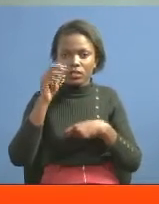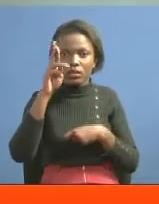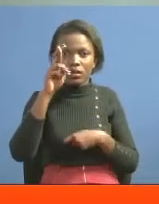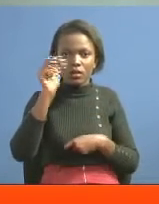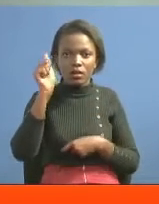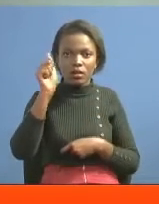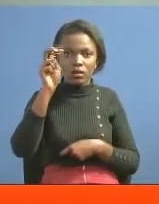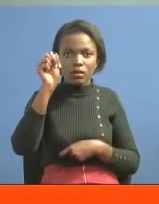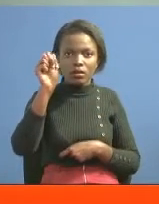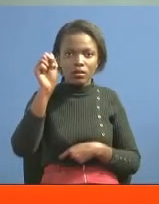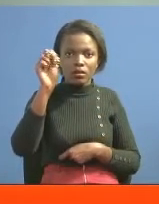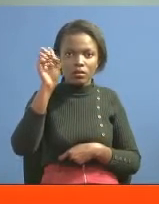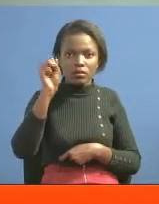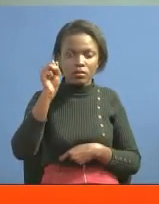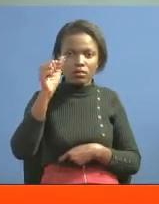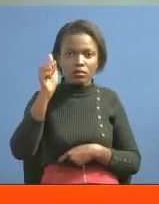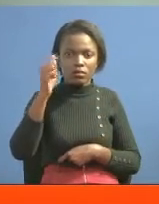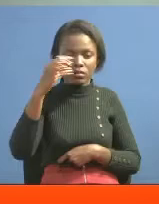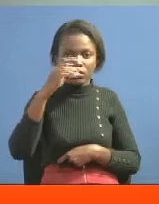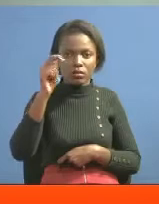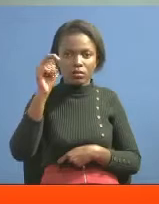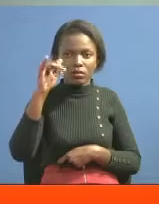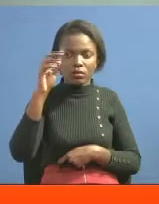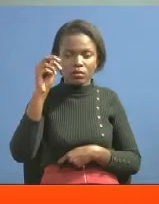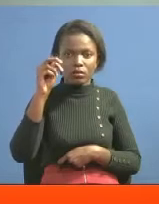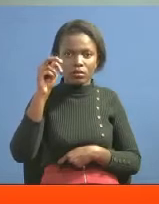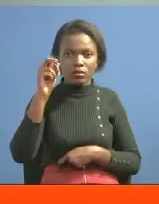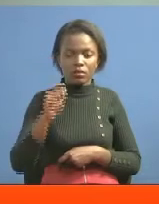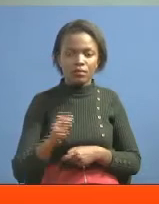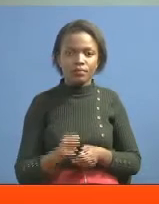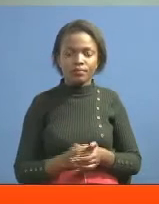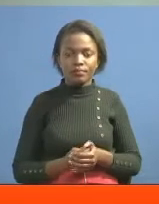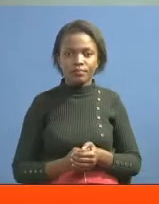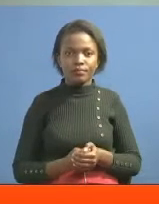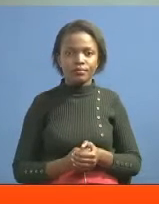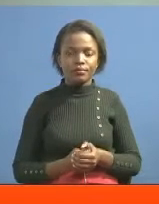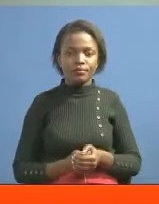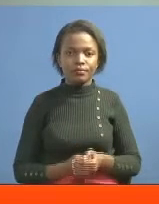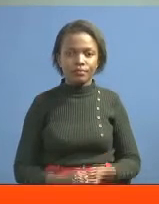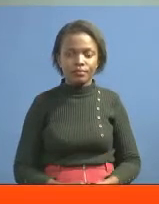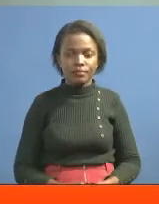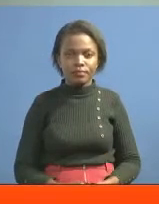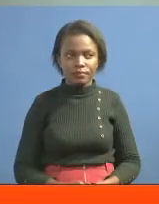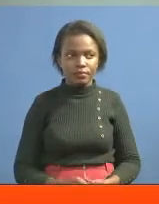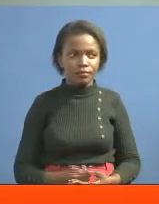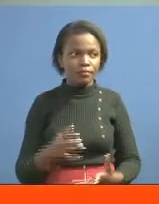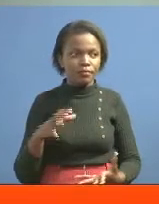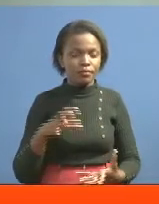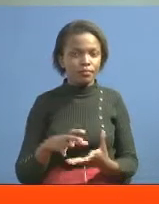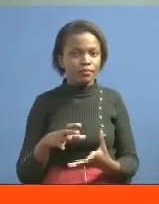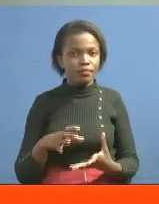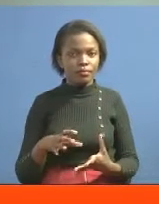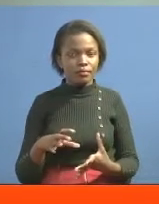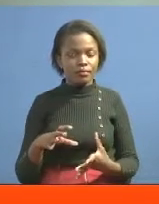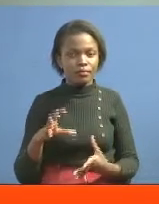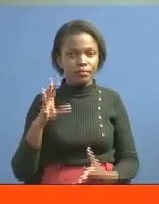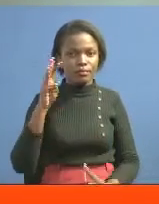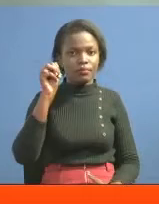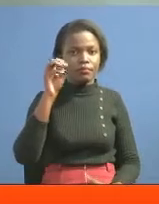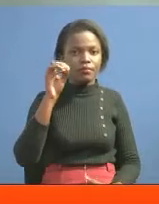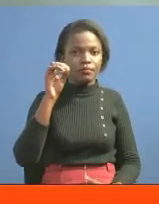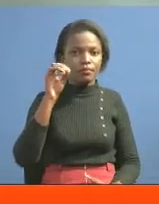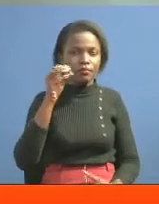there. That has really helped cushion some of the businesses by, you know, cutting off the cost of money, especially businesses